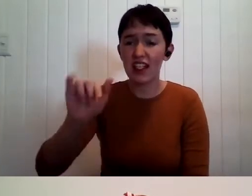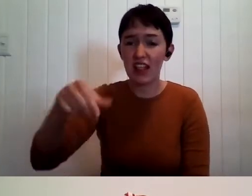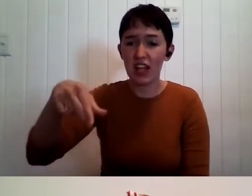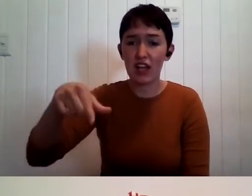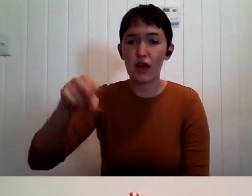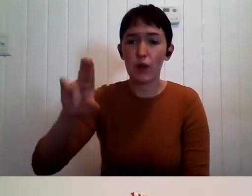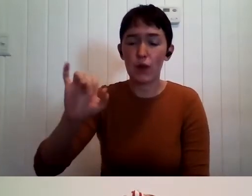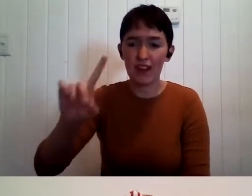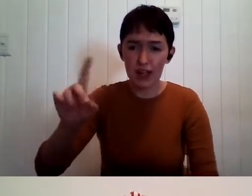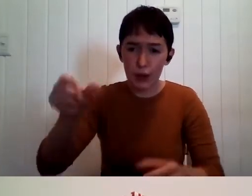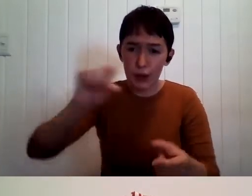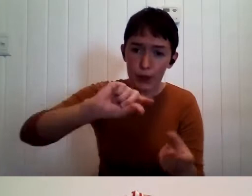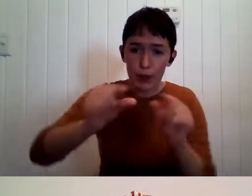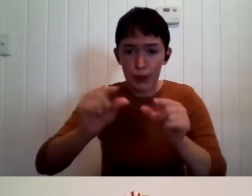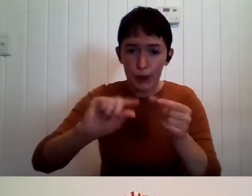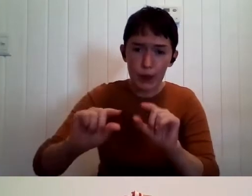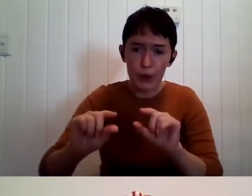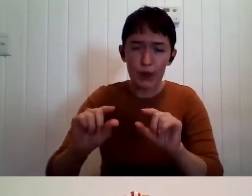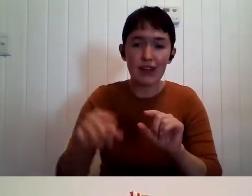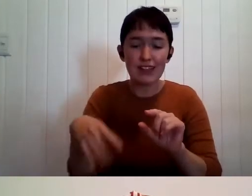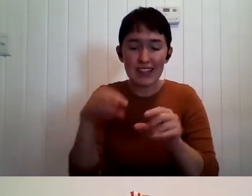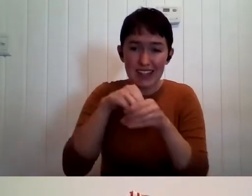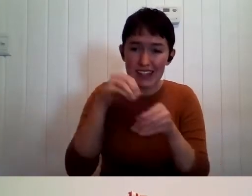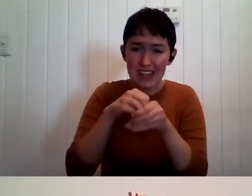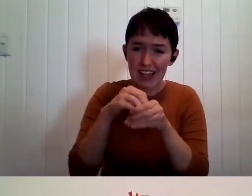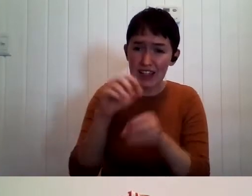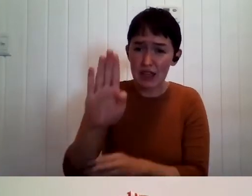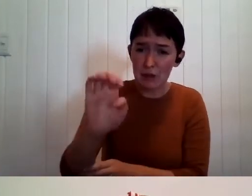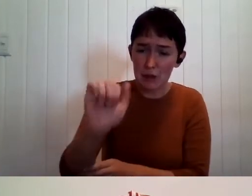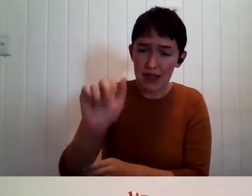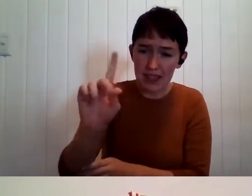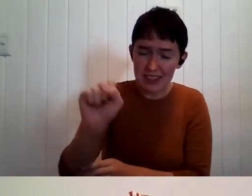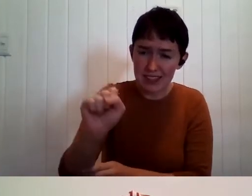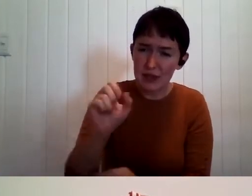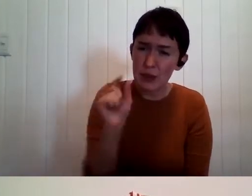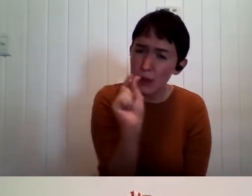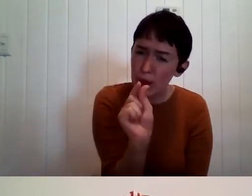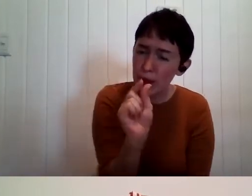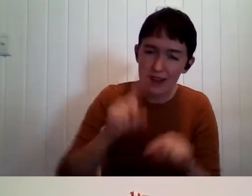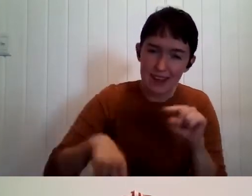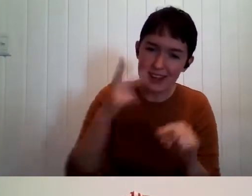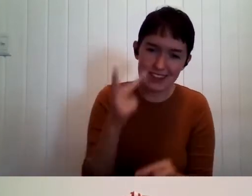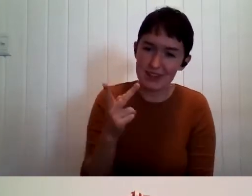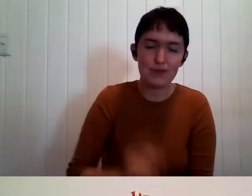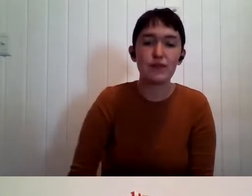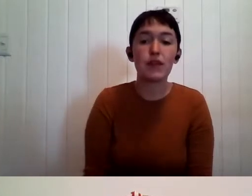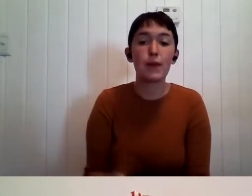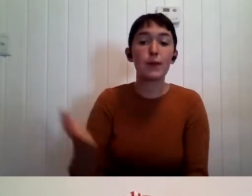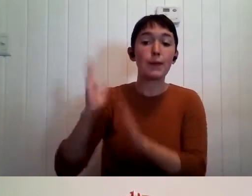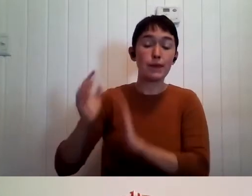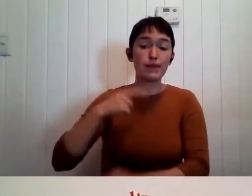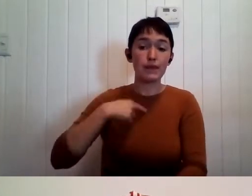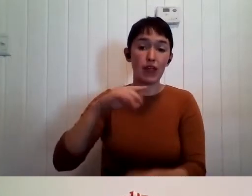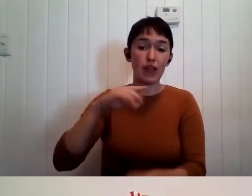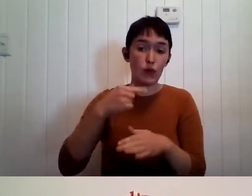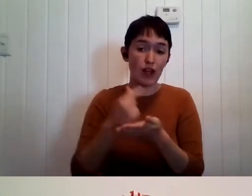super tiny. And so a lot of times we'll have like a mix of stuff. So back when I was in graduate school, I worked on squid. And so a lot